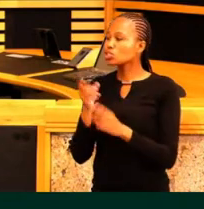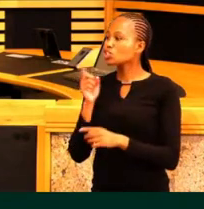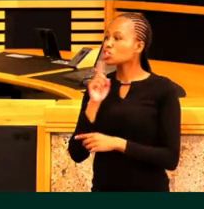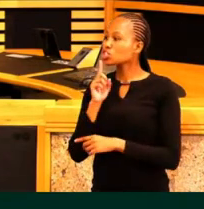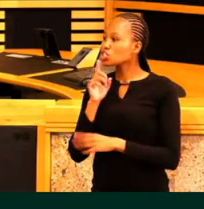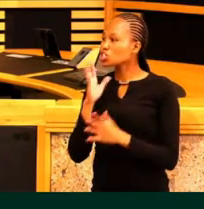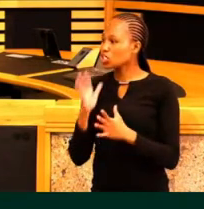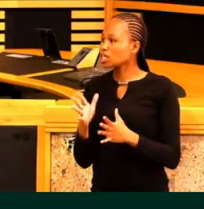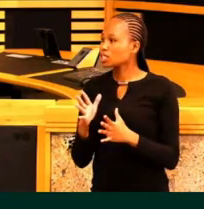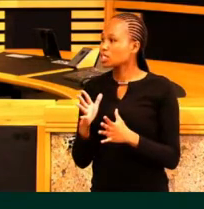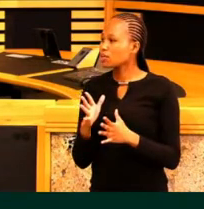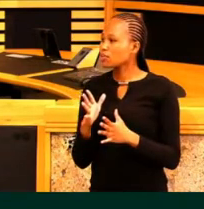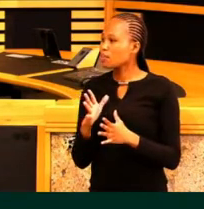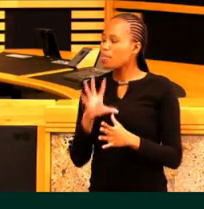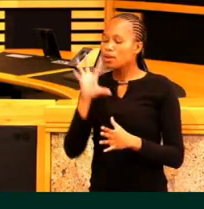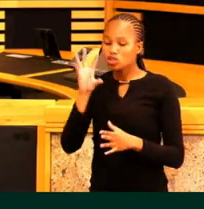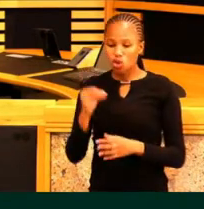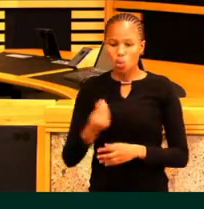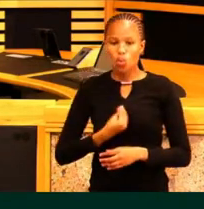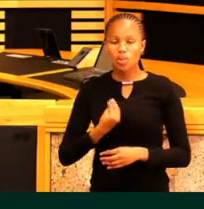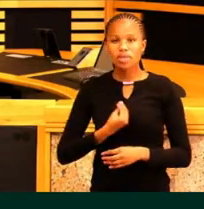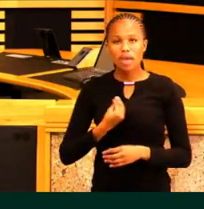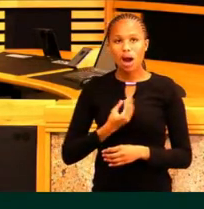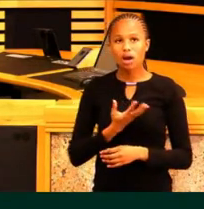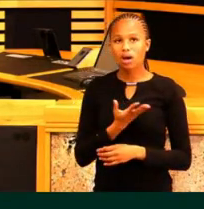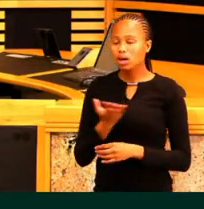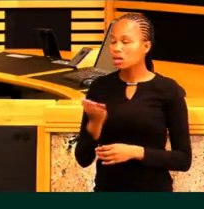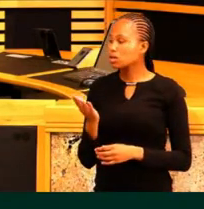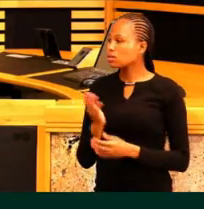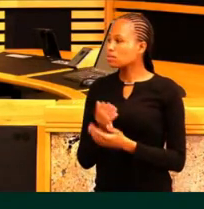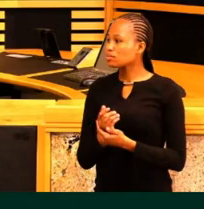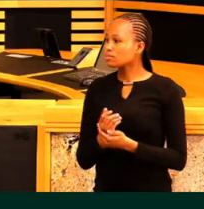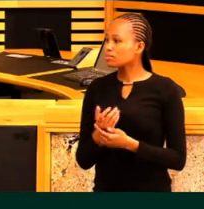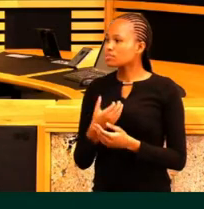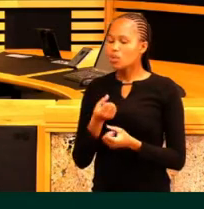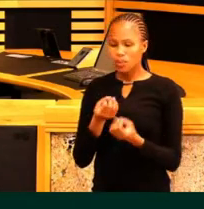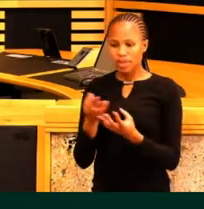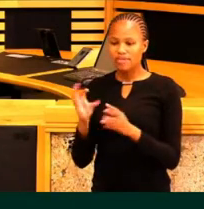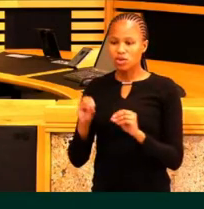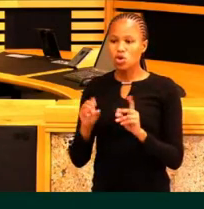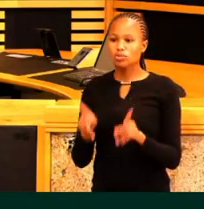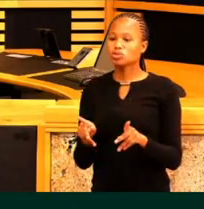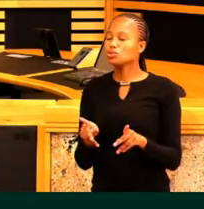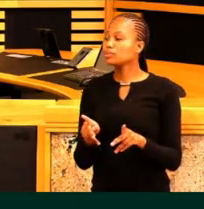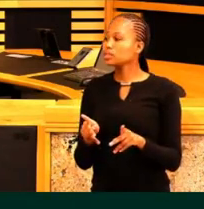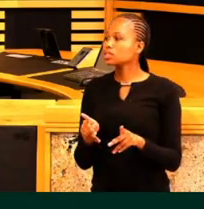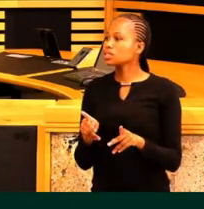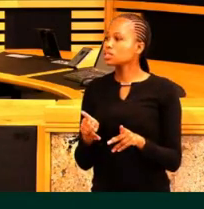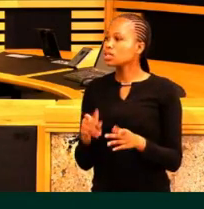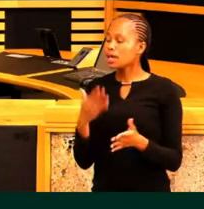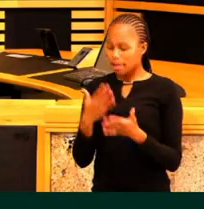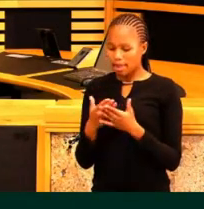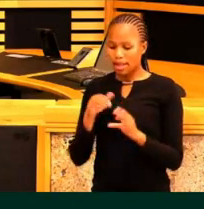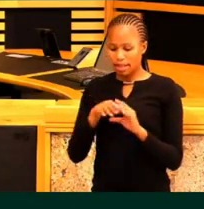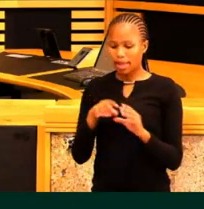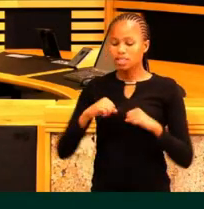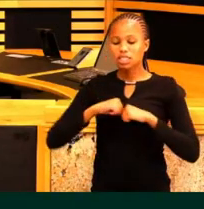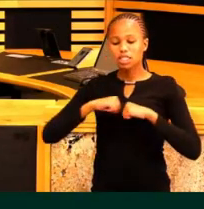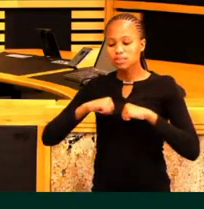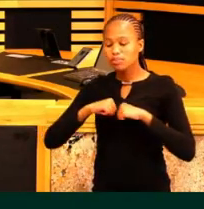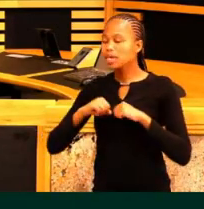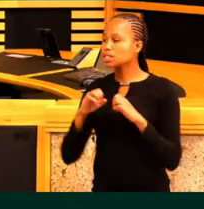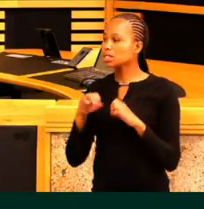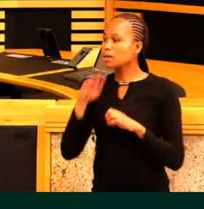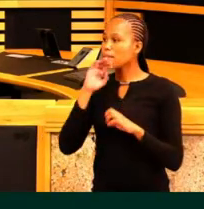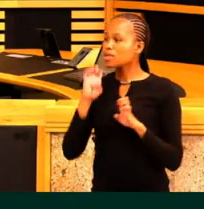retiring so young people here have got an opportunity to get into that space as Educators